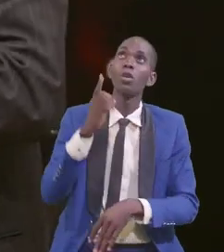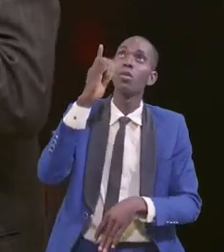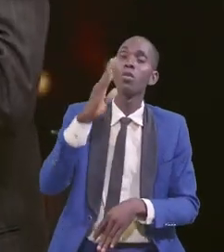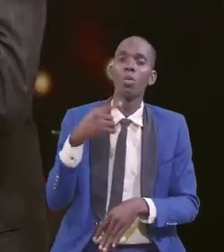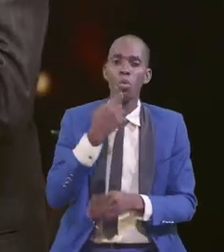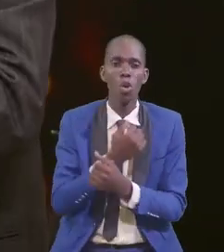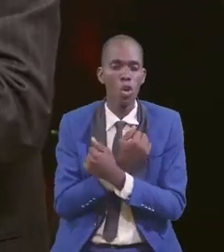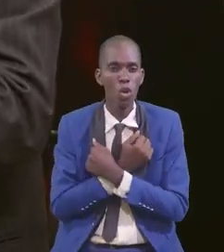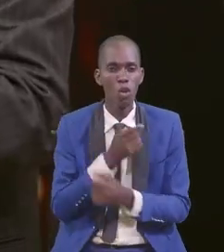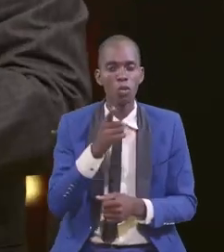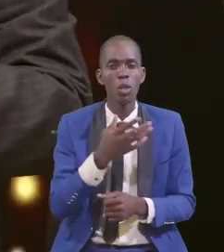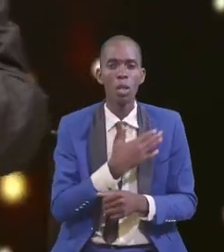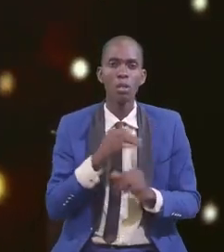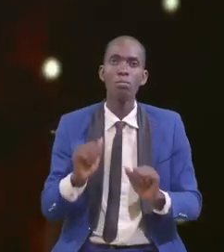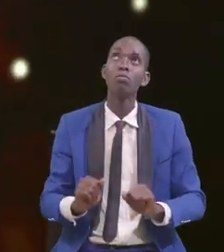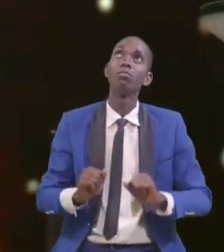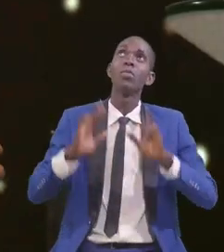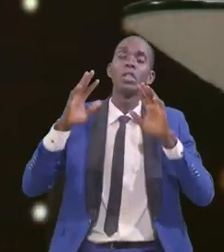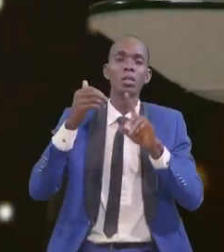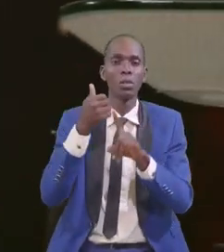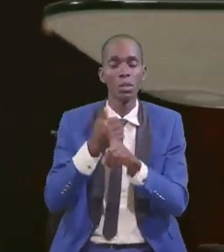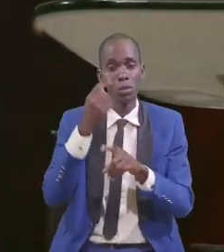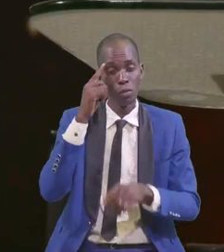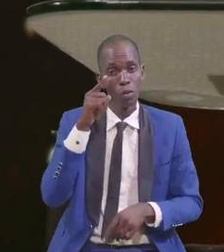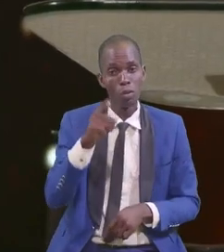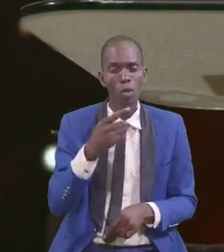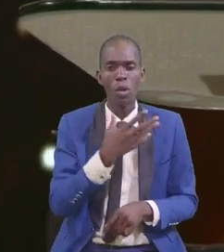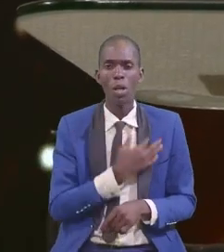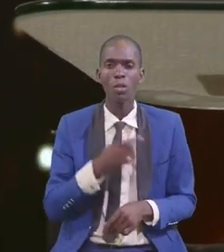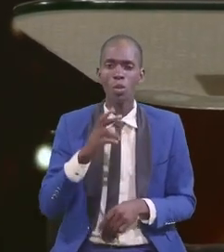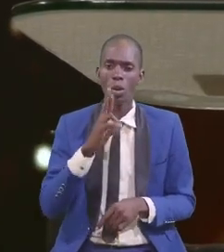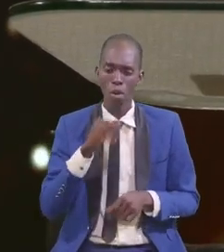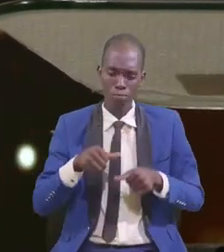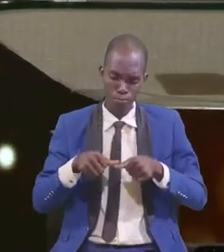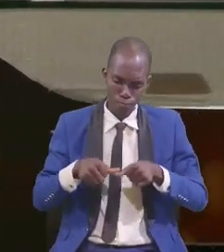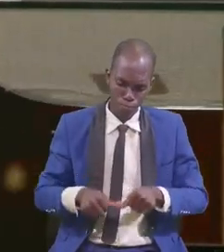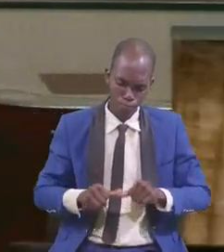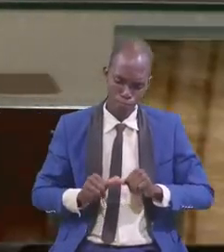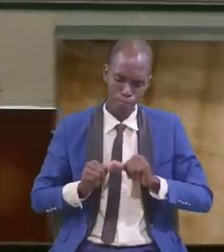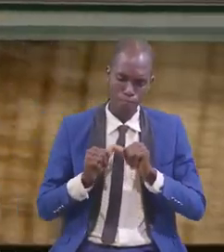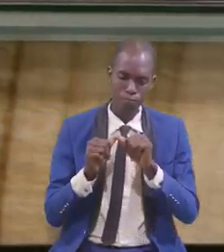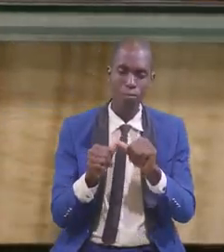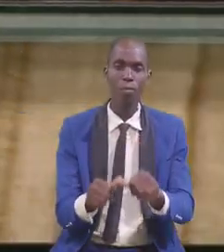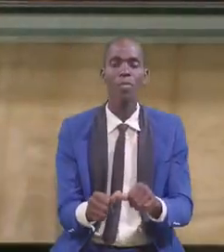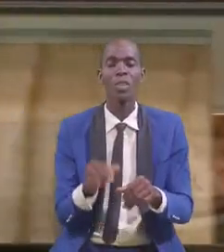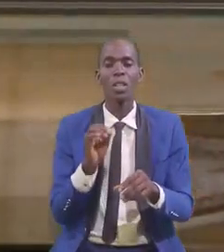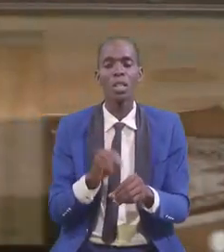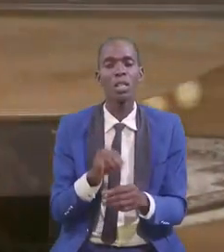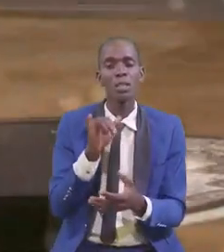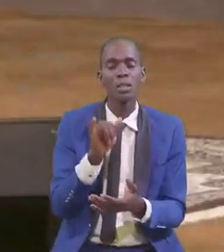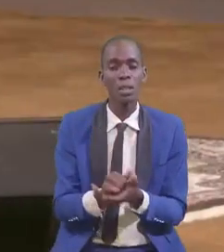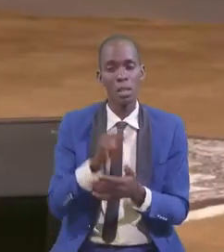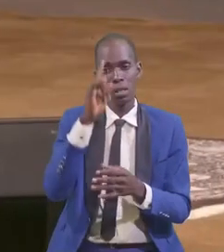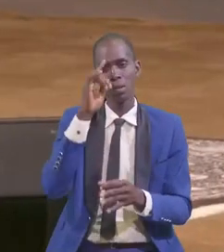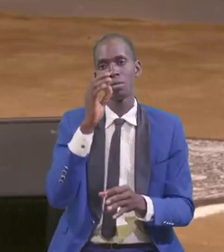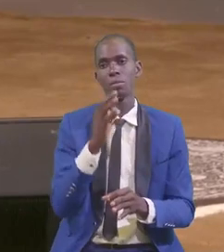and gave himself for you, and you were abiding consistently, constantly in that